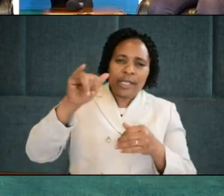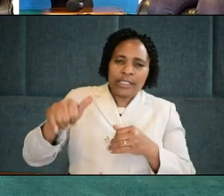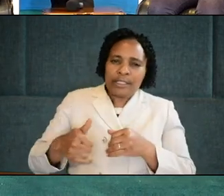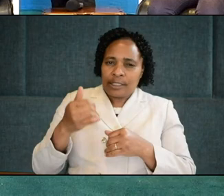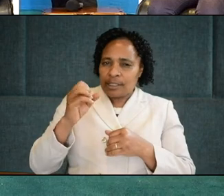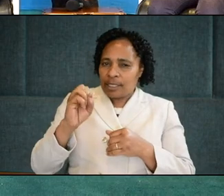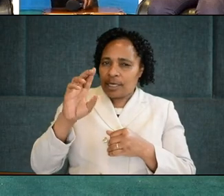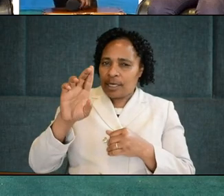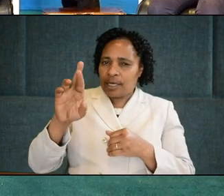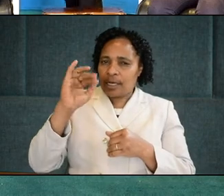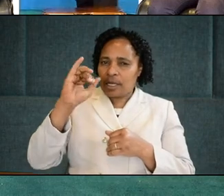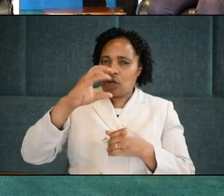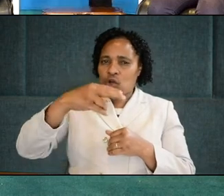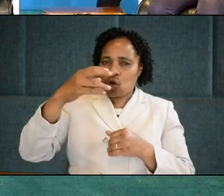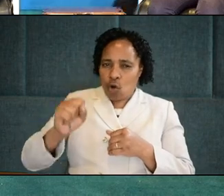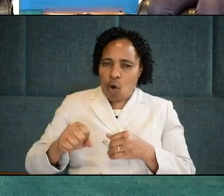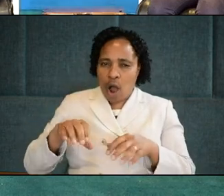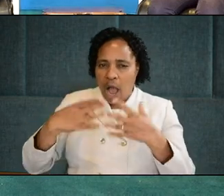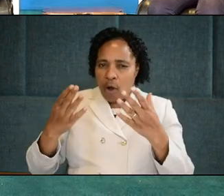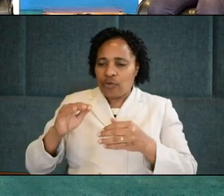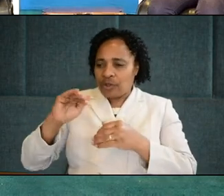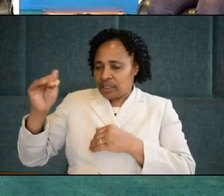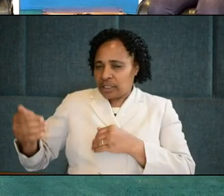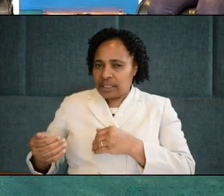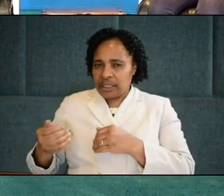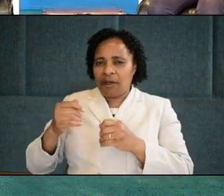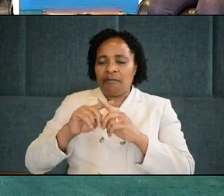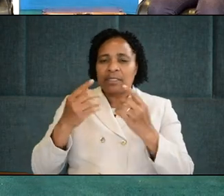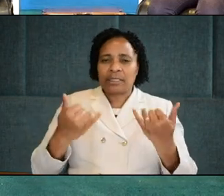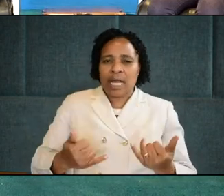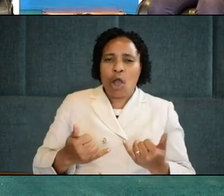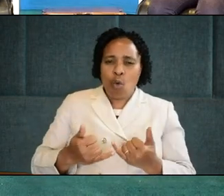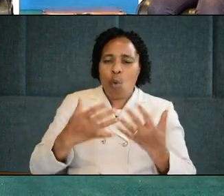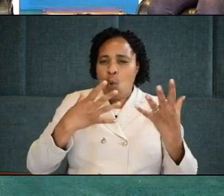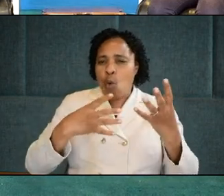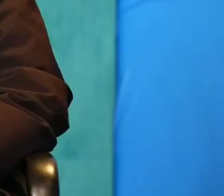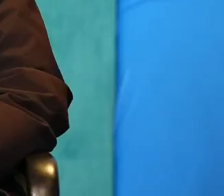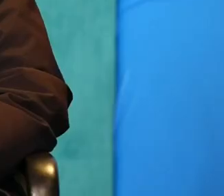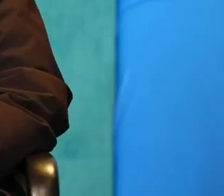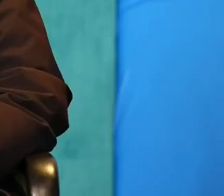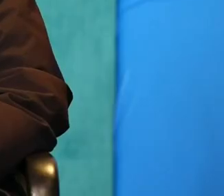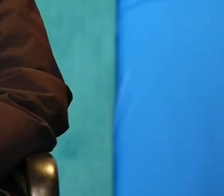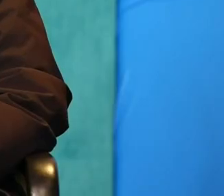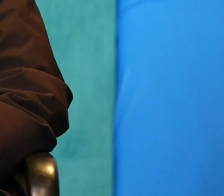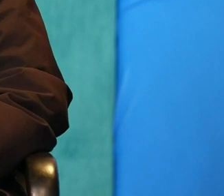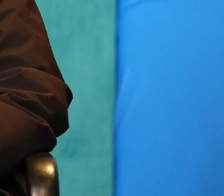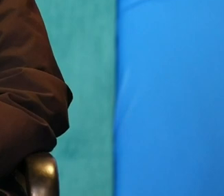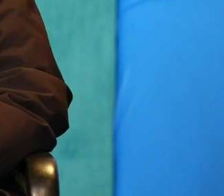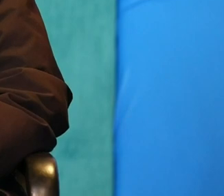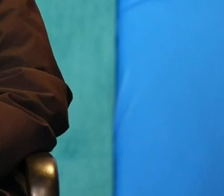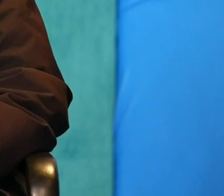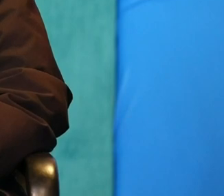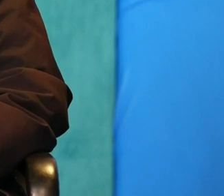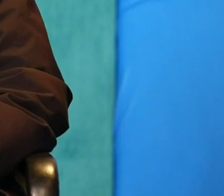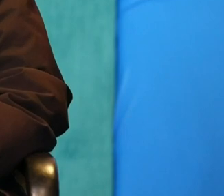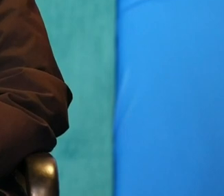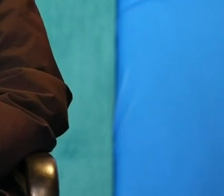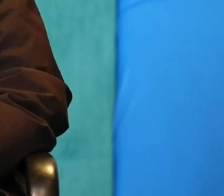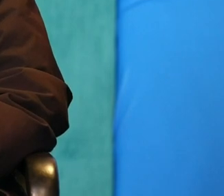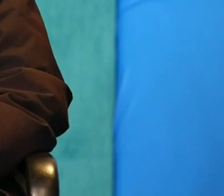city was. But before I tell you this story, let me quickly go to Joshua chapter 1 to give you a glimpse of the situation they were